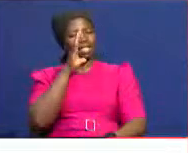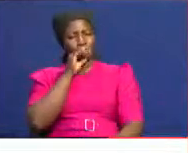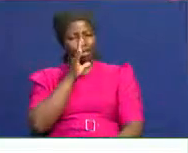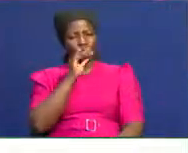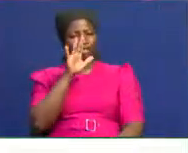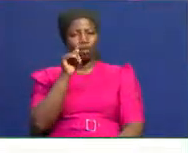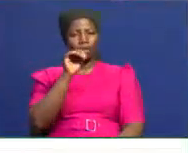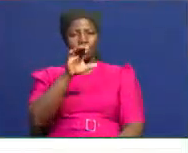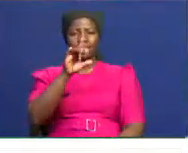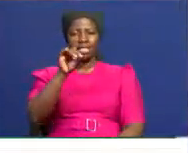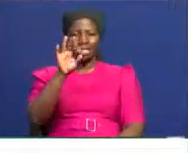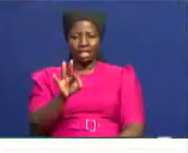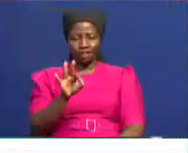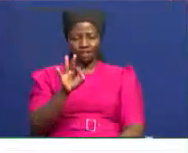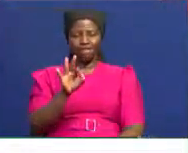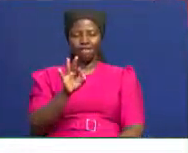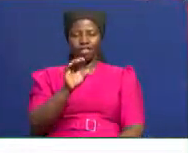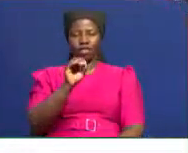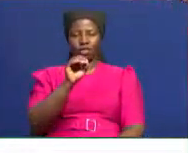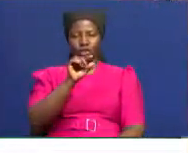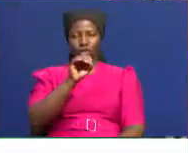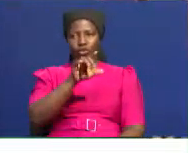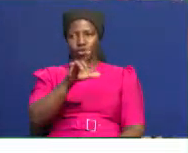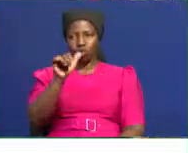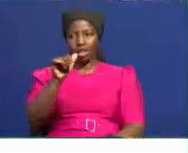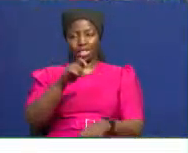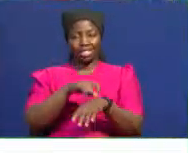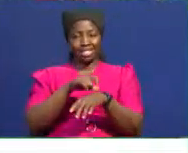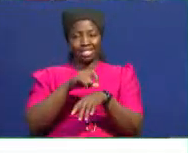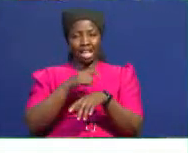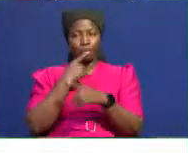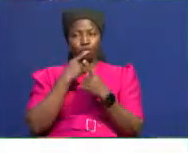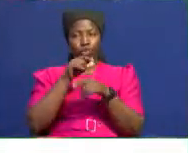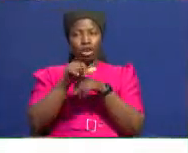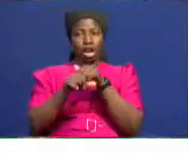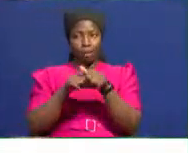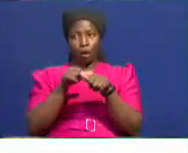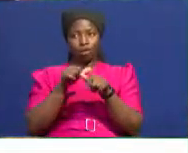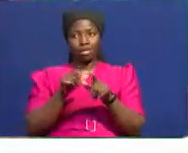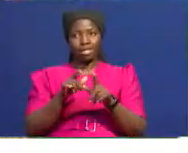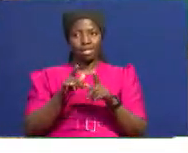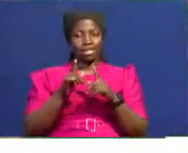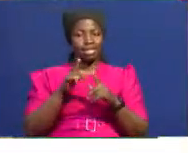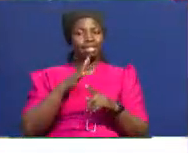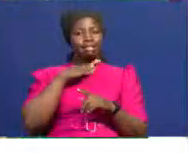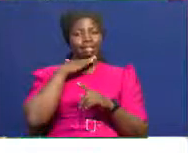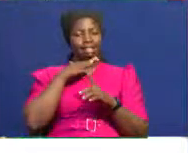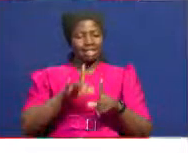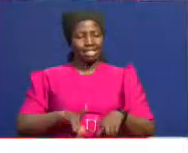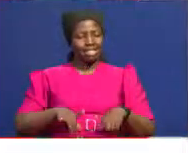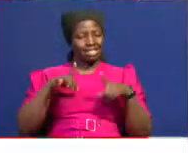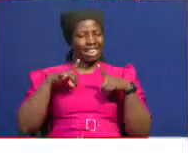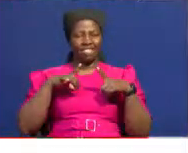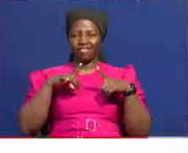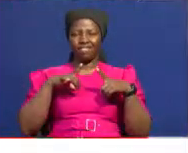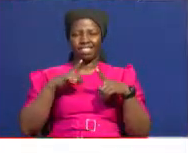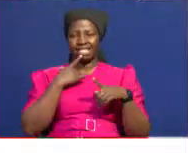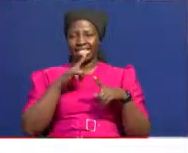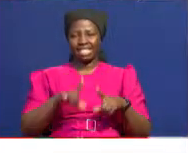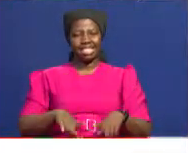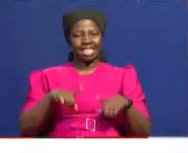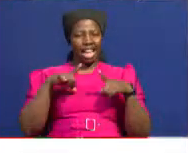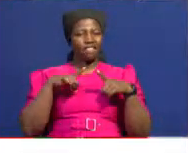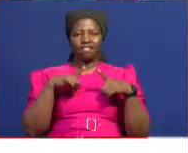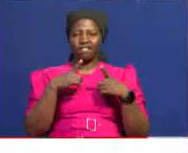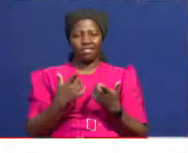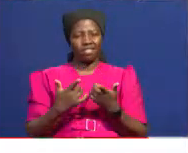Defense, General Francis Ogola, as he reflected upon the mortality and futility of life. I have